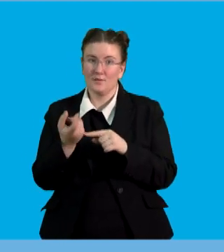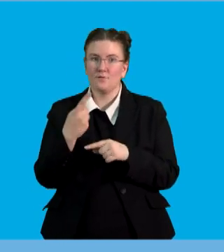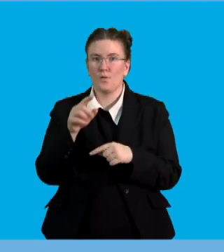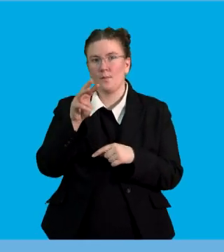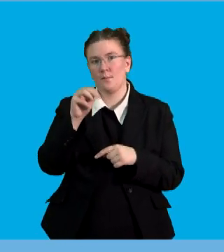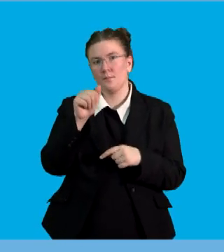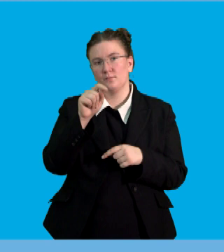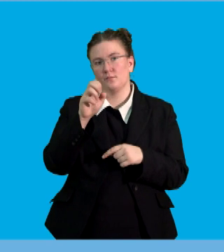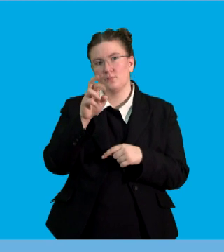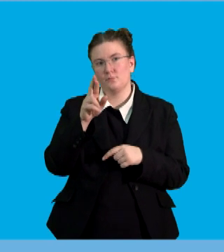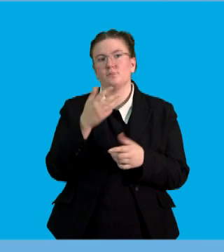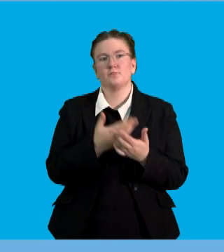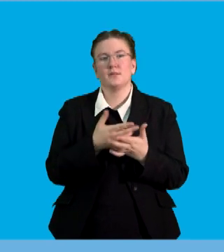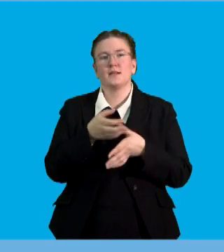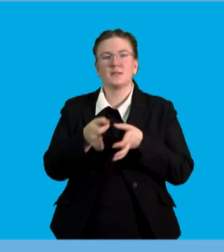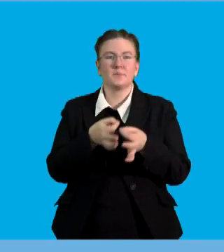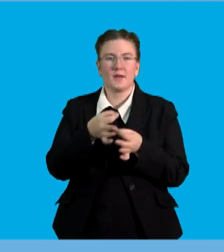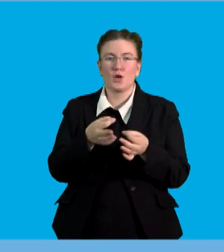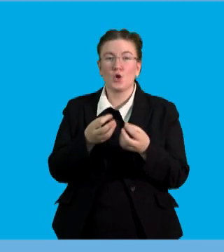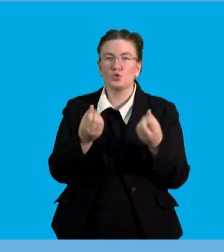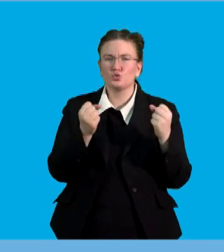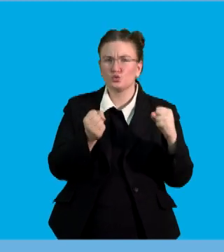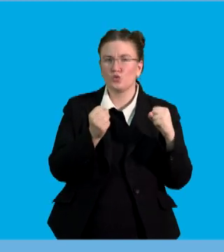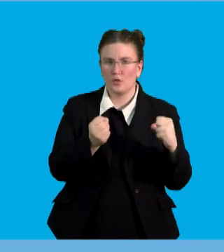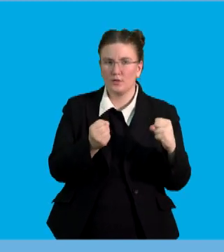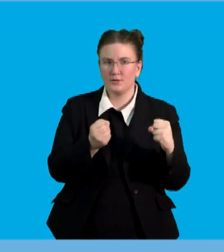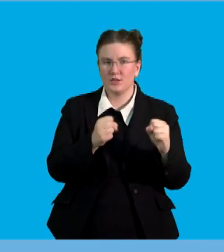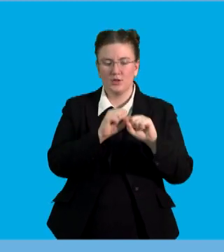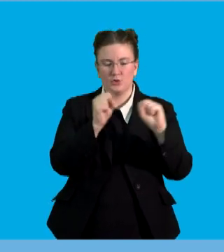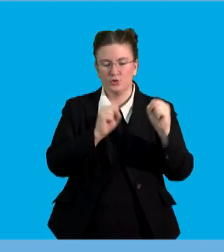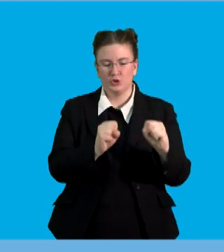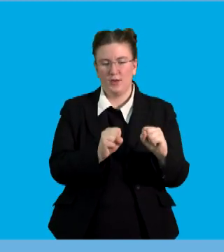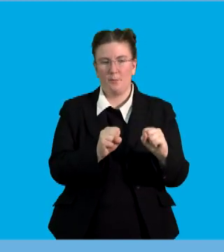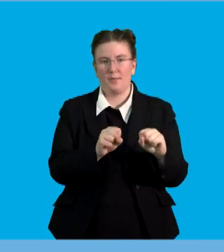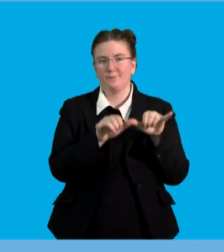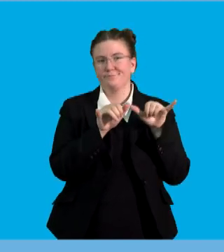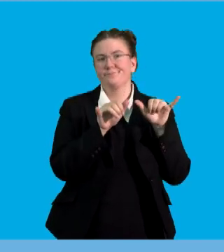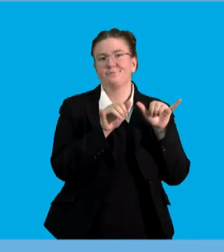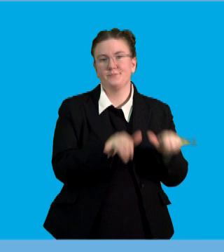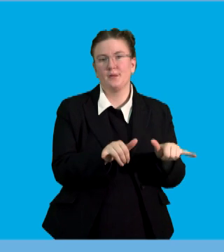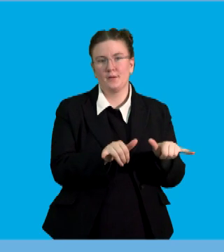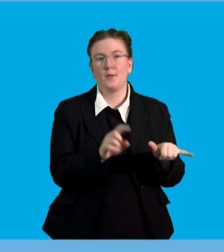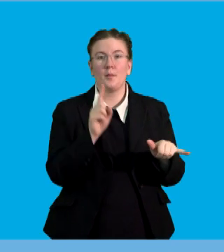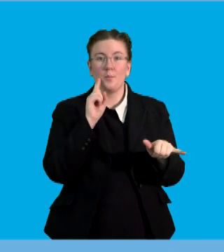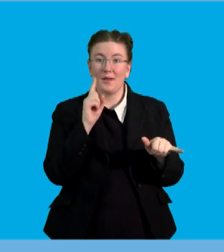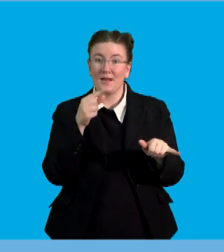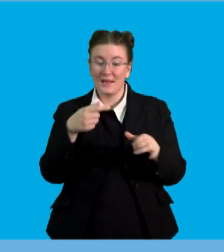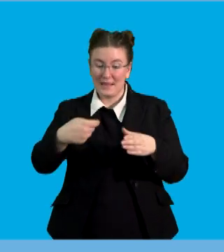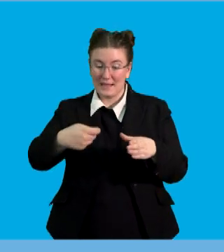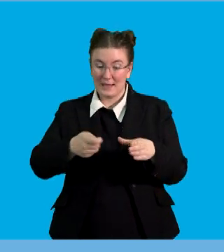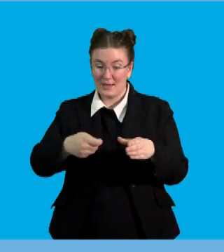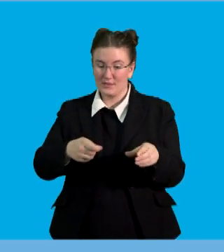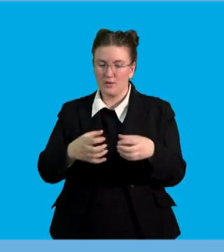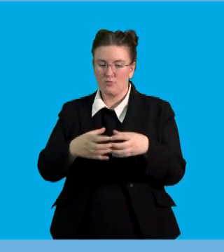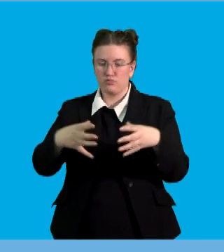model of matter, and with that, we're going to explain why solids have a fixed shape, but gases fill the shape of the